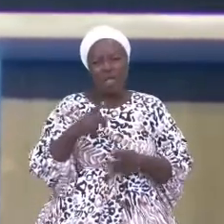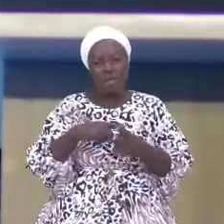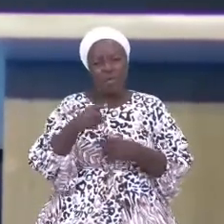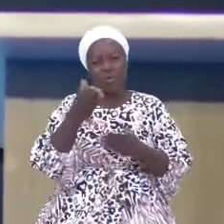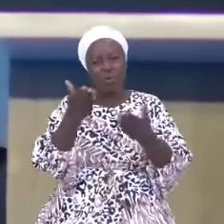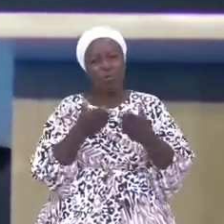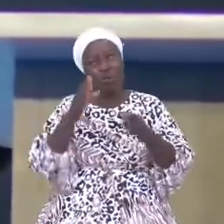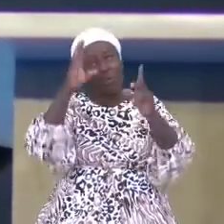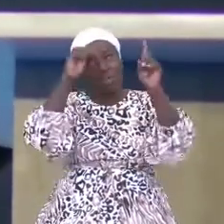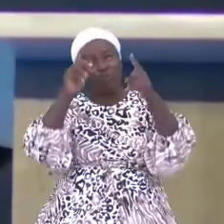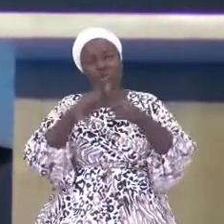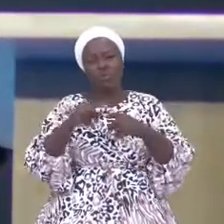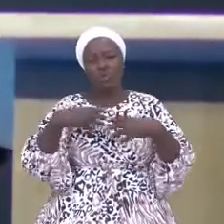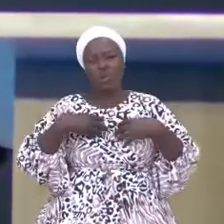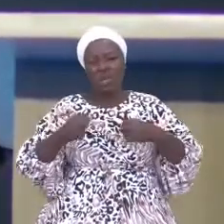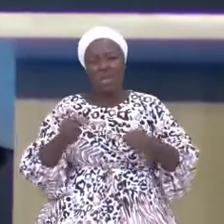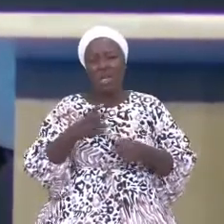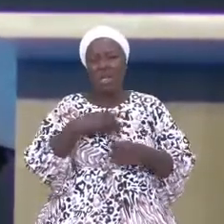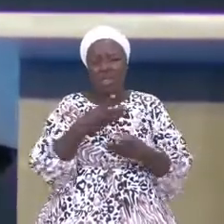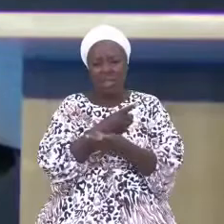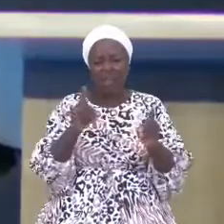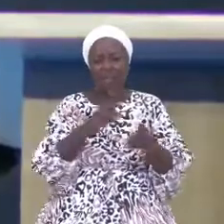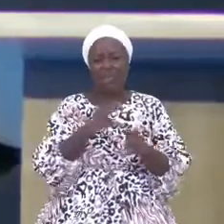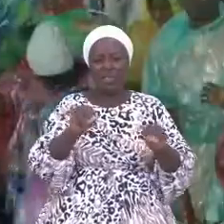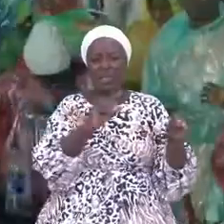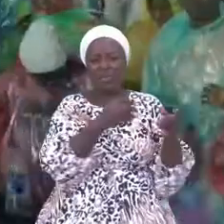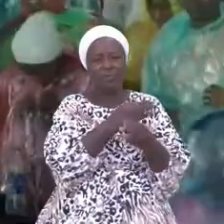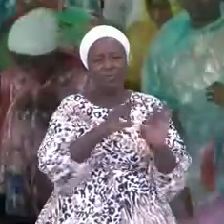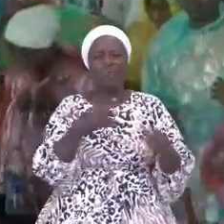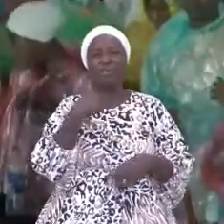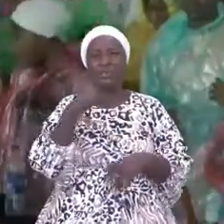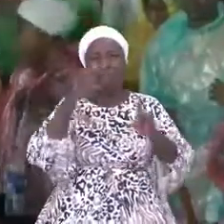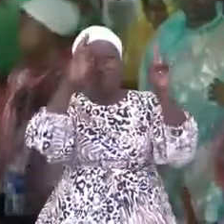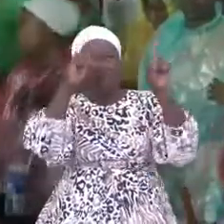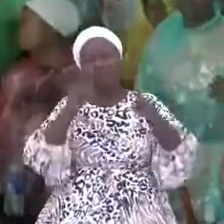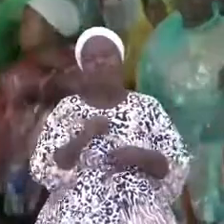heal, deliver, set you free, tell him.